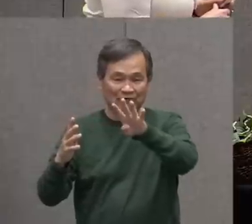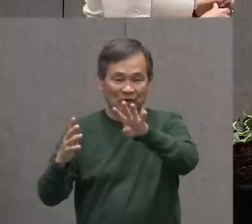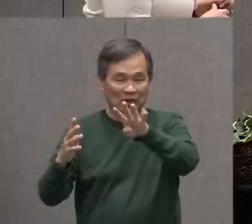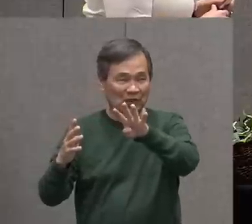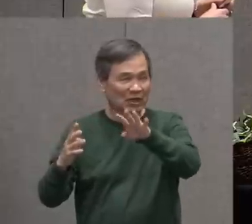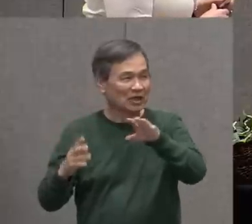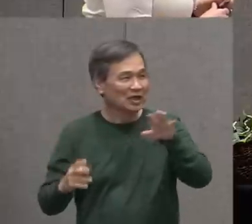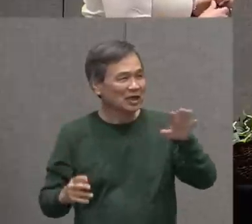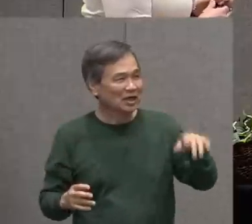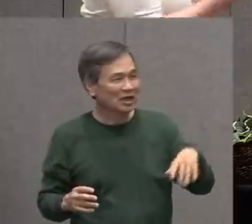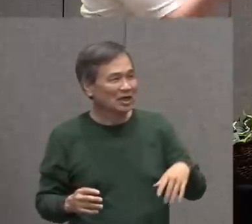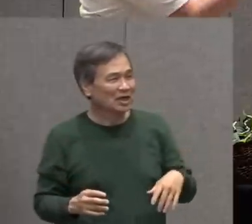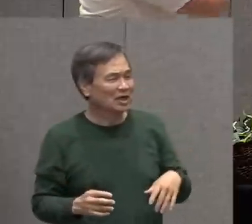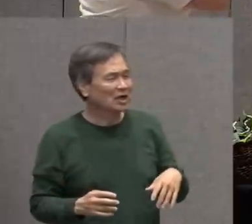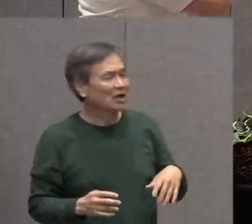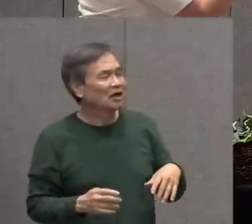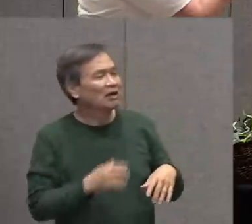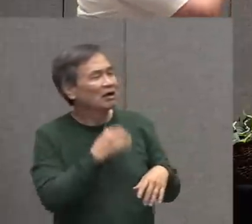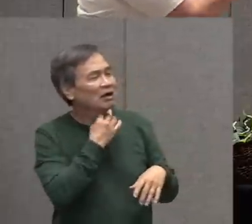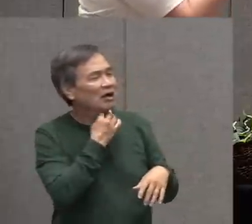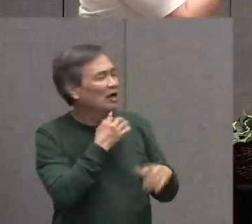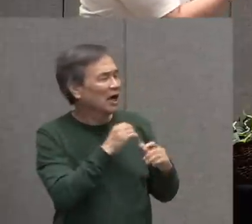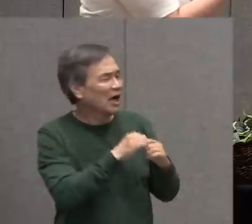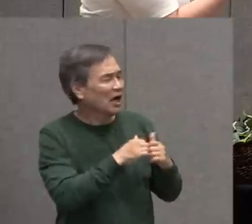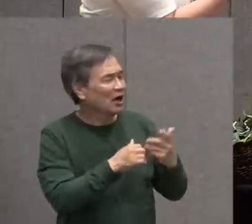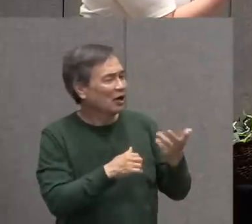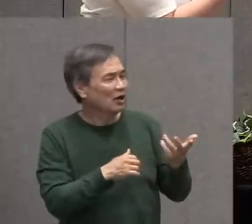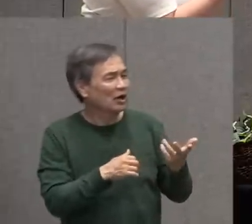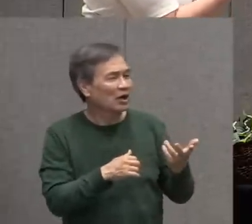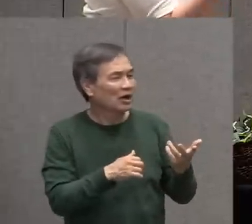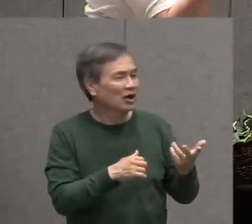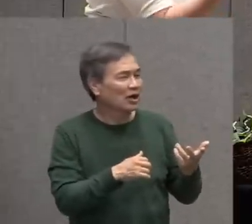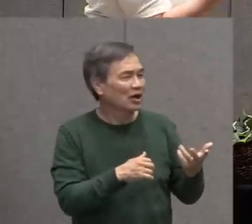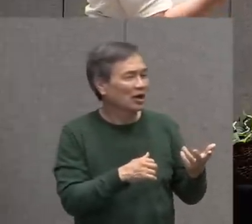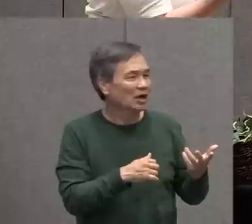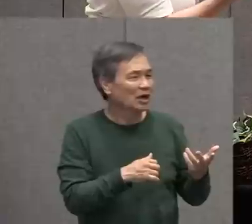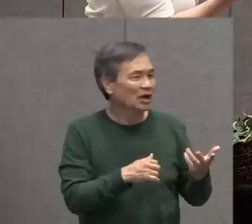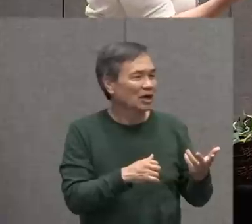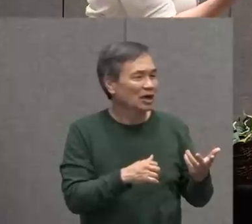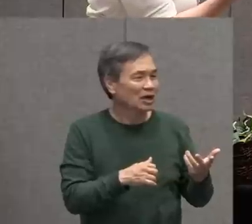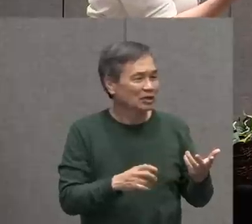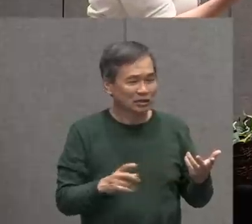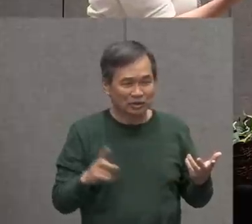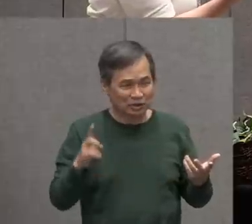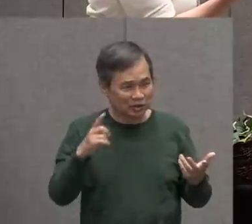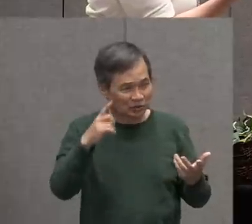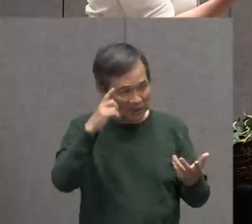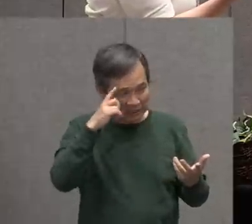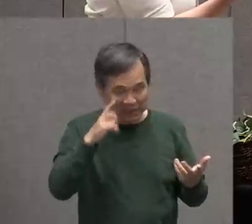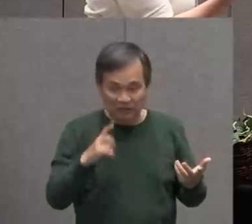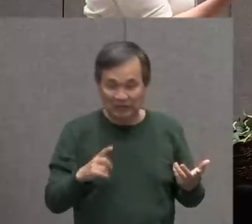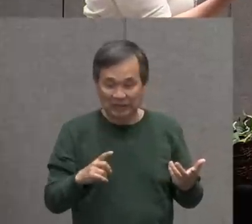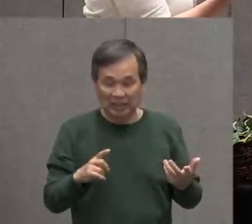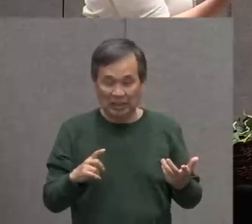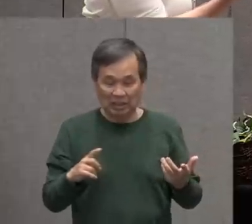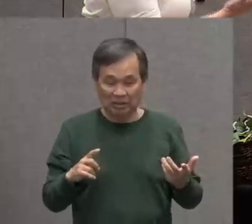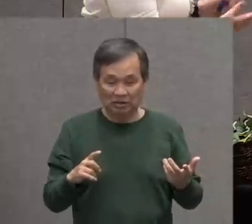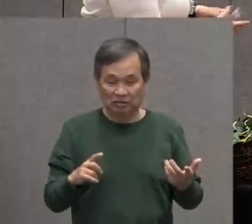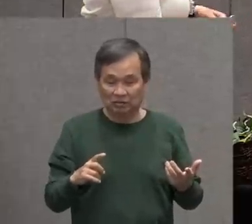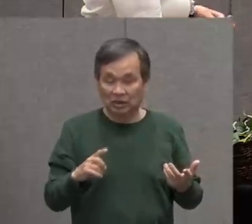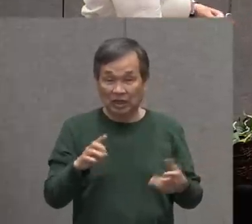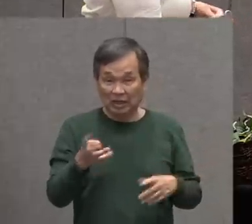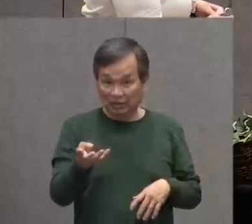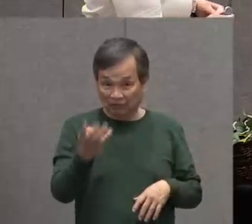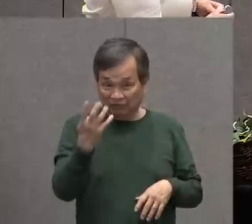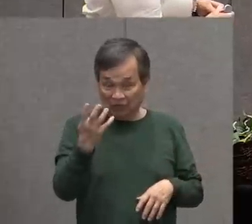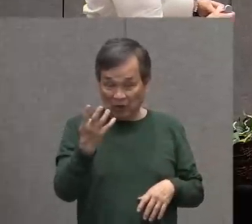did you know to go for, like, what were you thinking on the rows and the columns? You were thinking? I was thinking that I got a